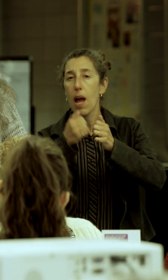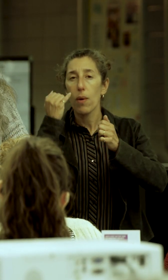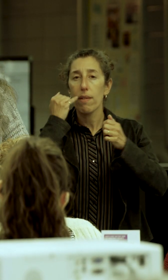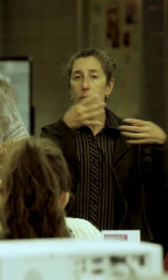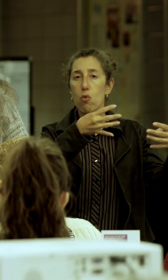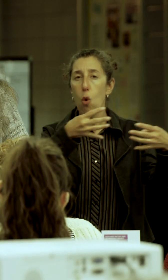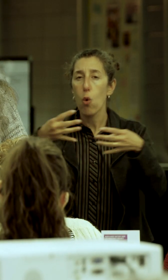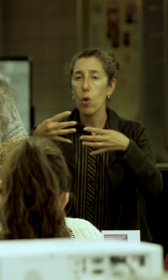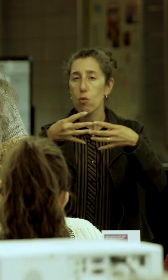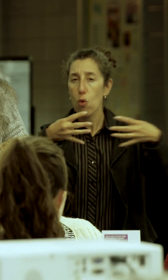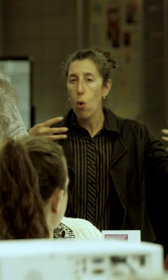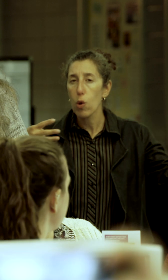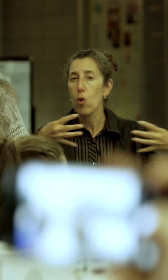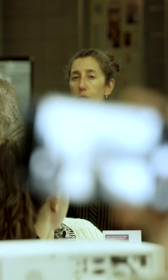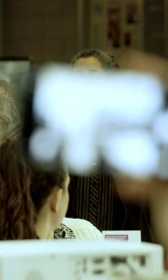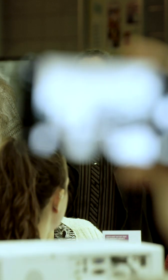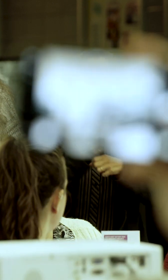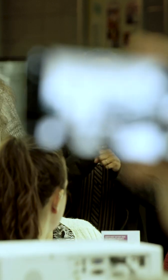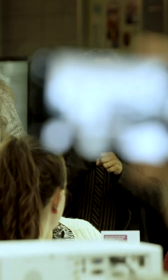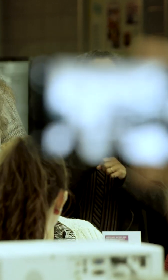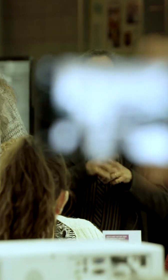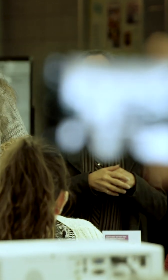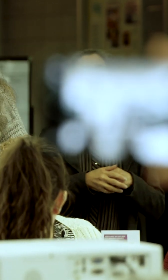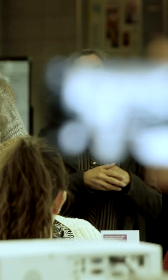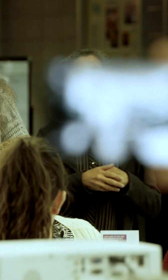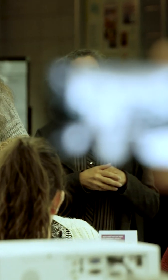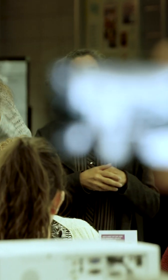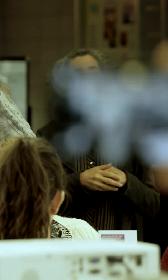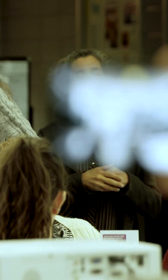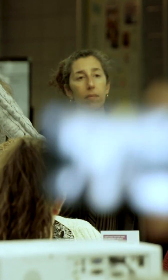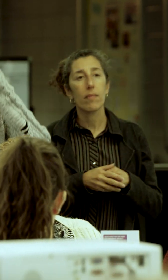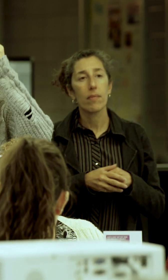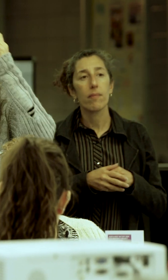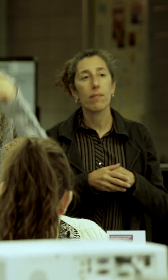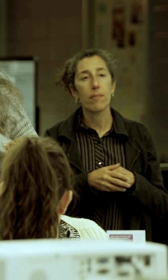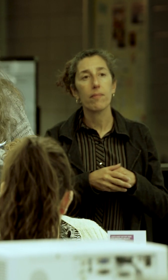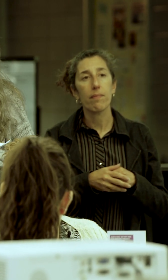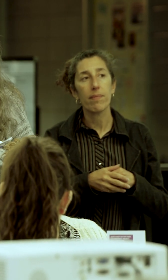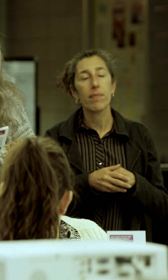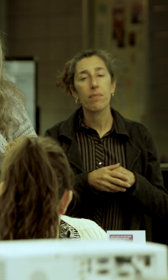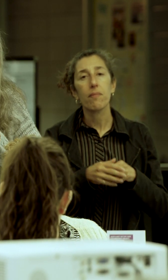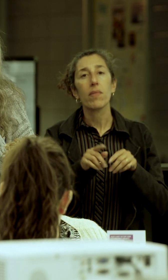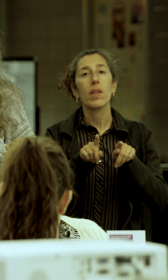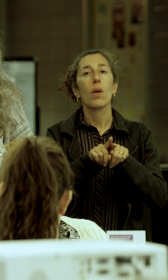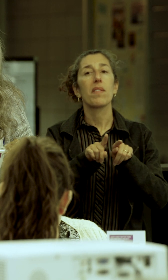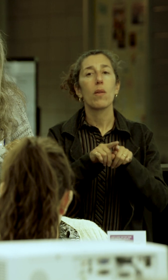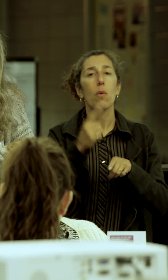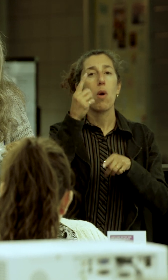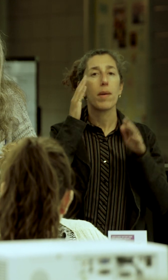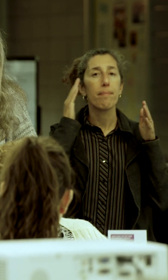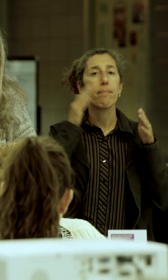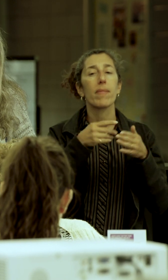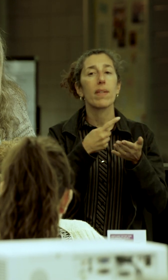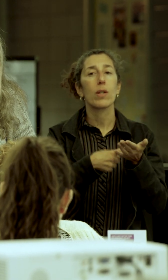problem. We all really felt that we spend a lot of time, and this is something that I've certainly found in the past in coming to all these